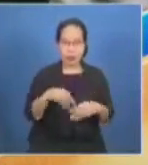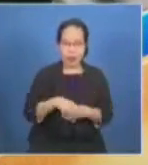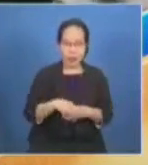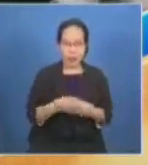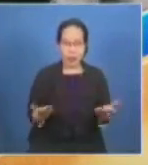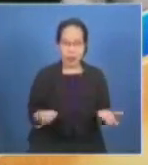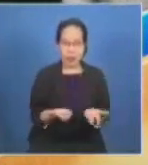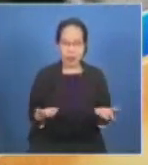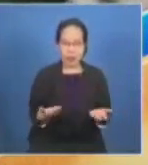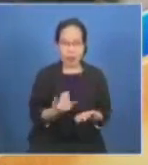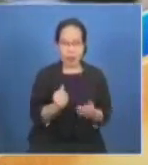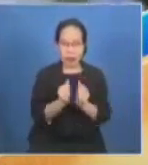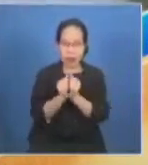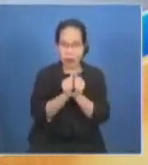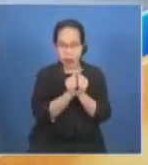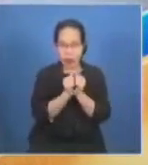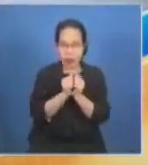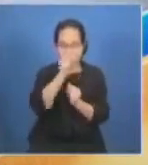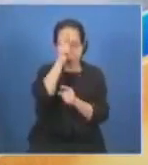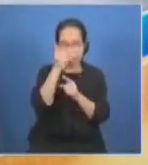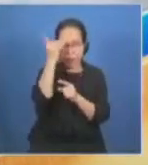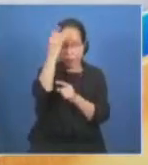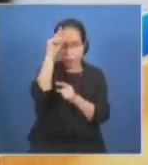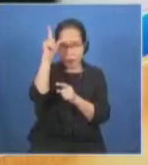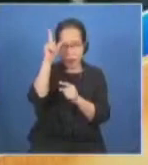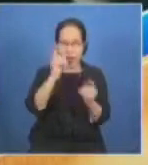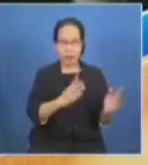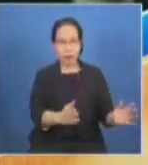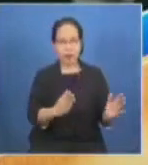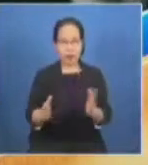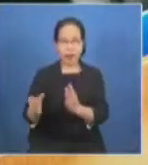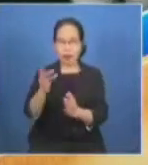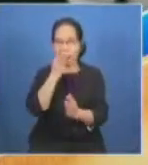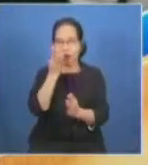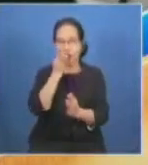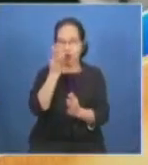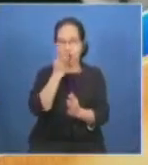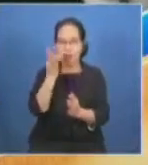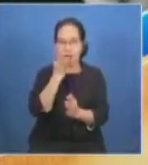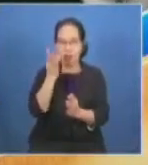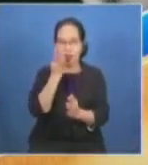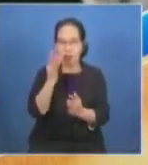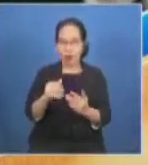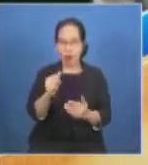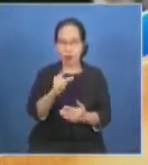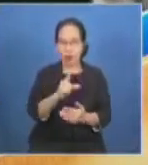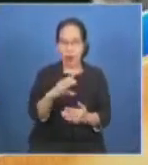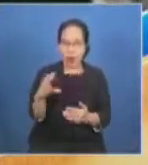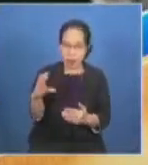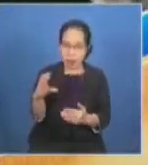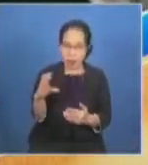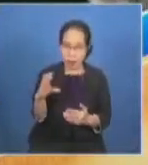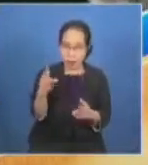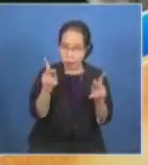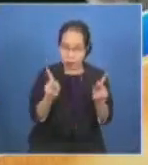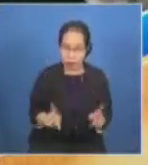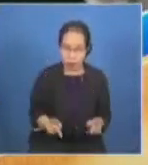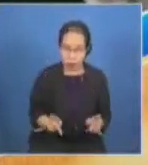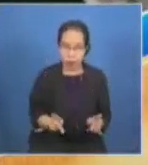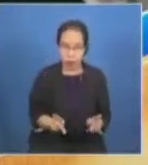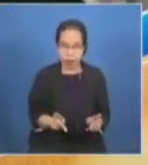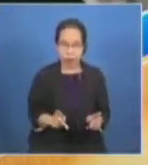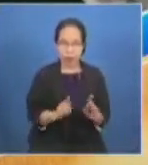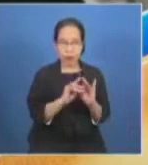in. They are with us, Kuya, who prepared the food for almost